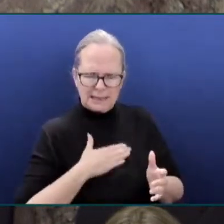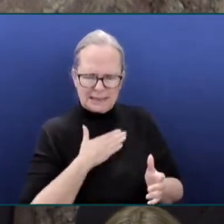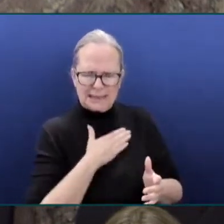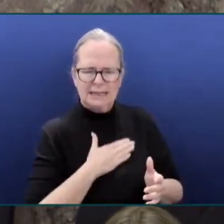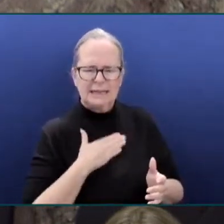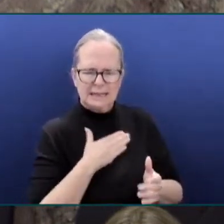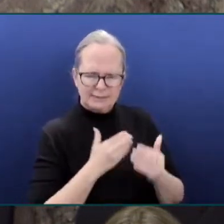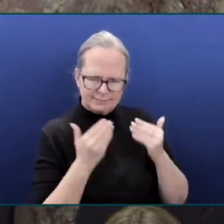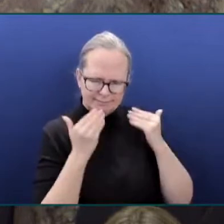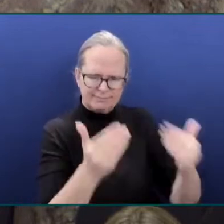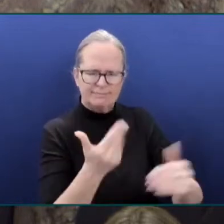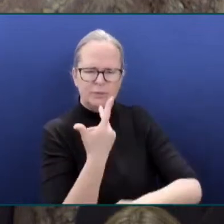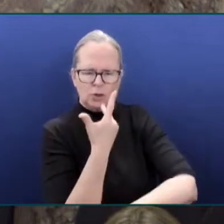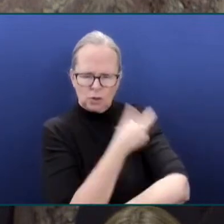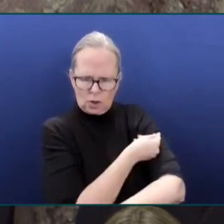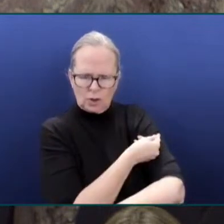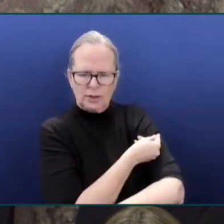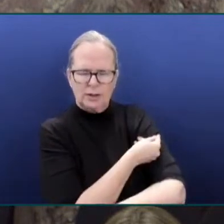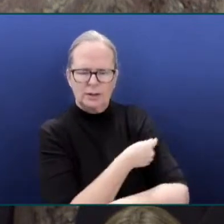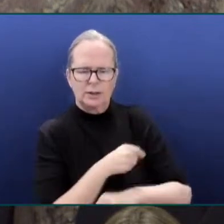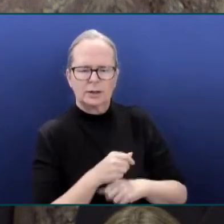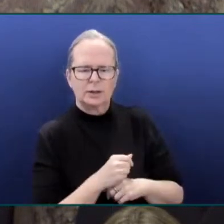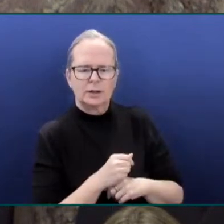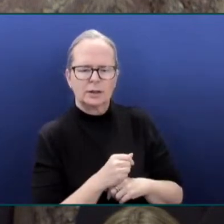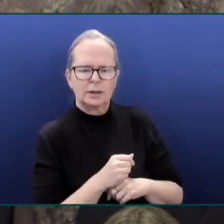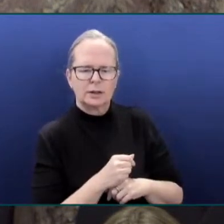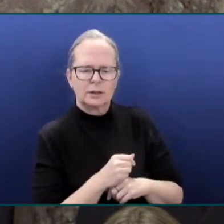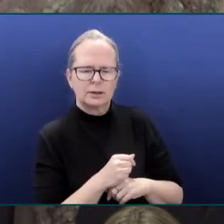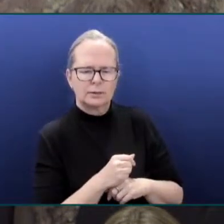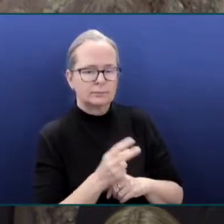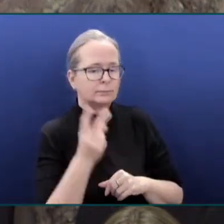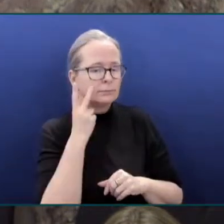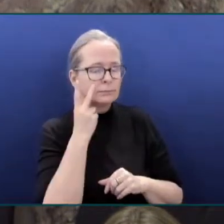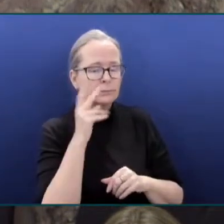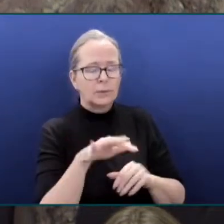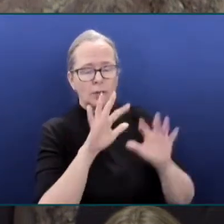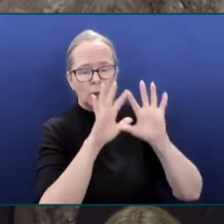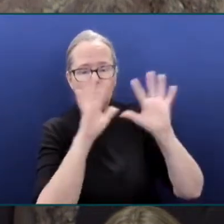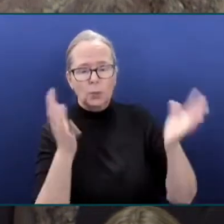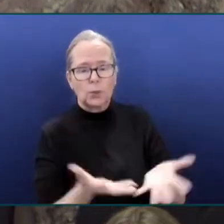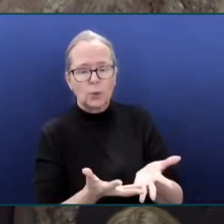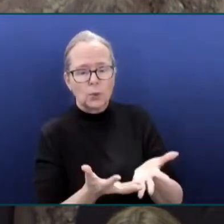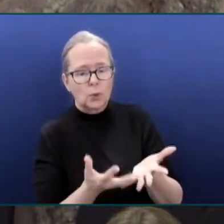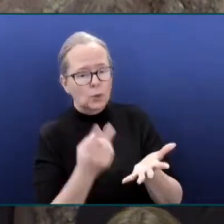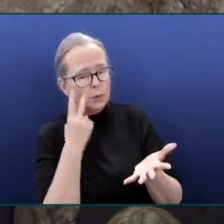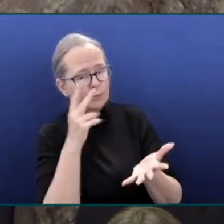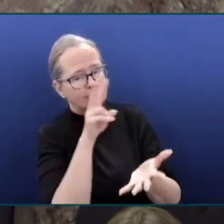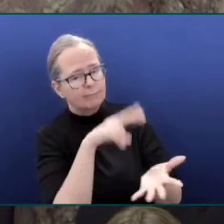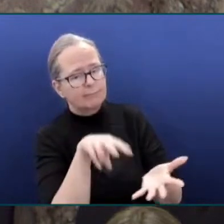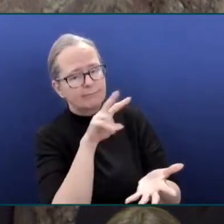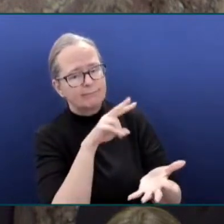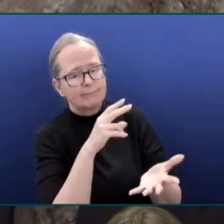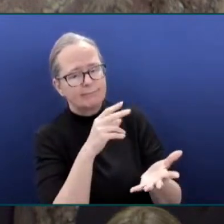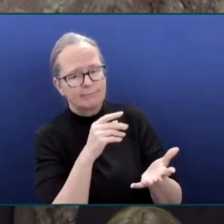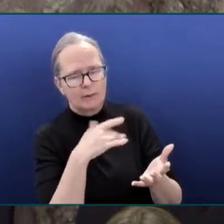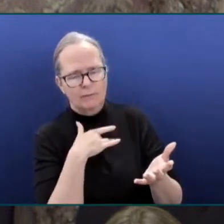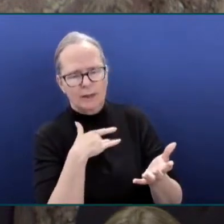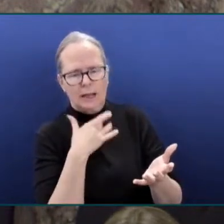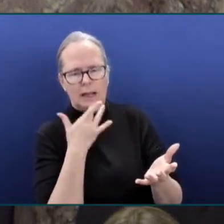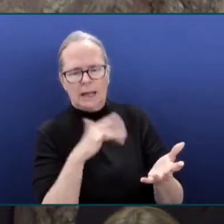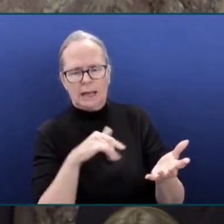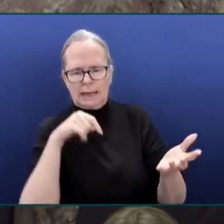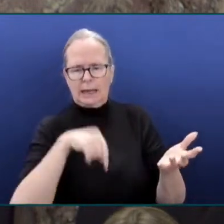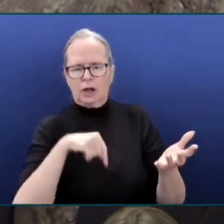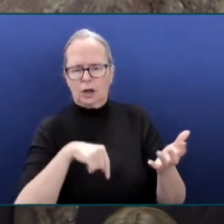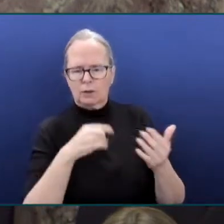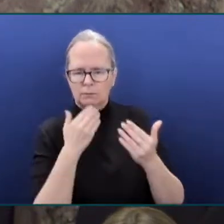world, we can express our gratitude to the doctors and nurses and naturopaths and